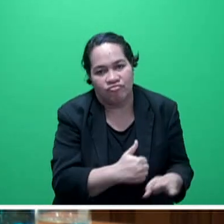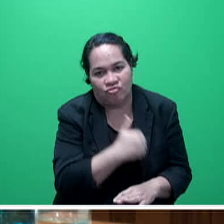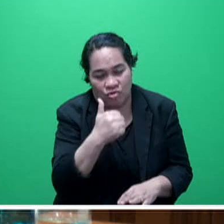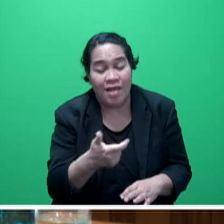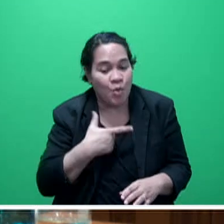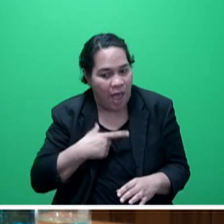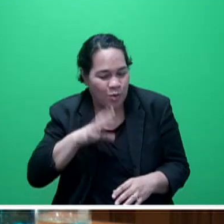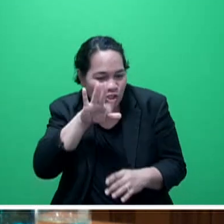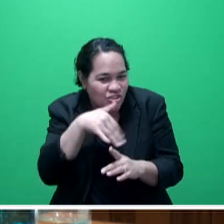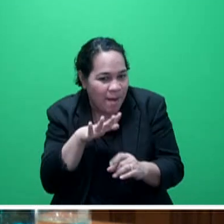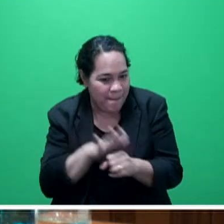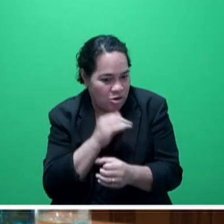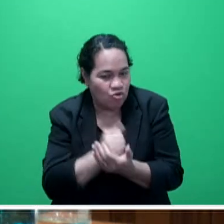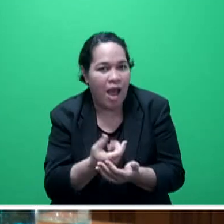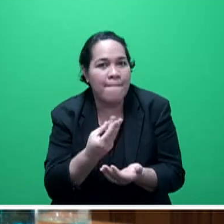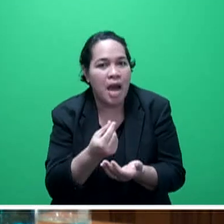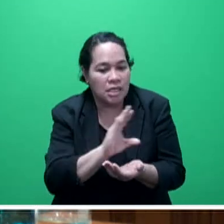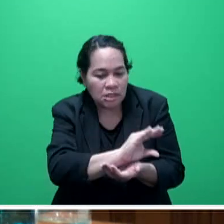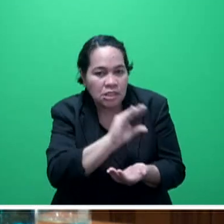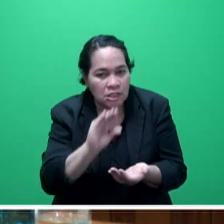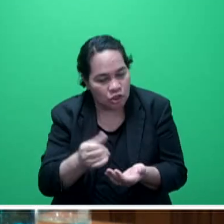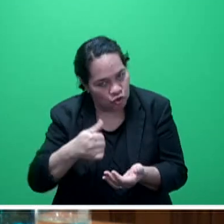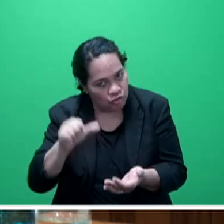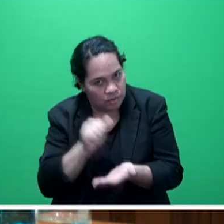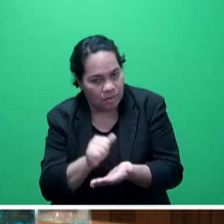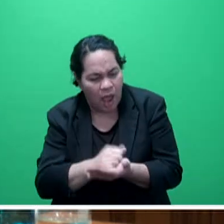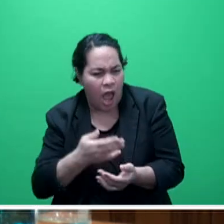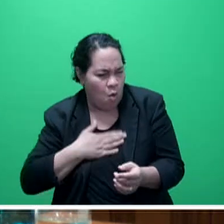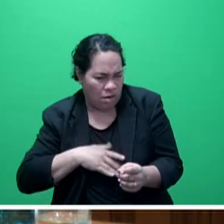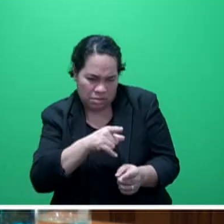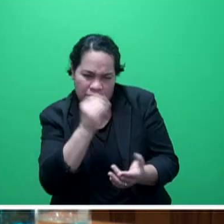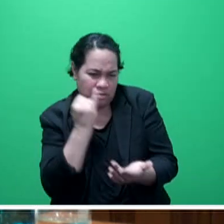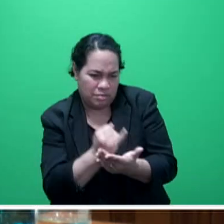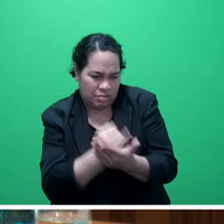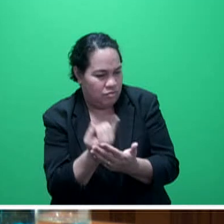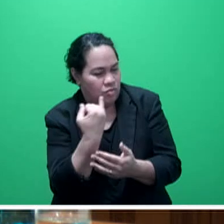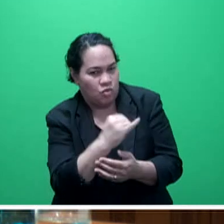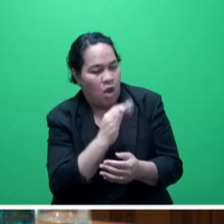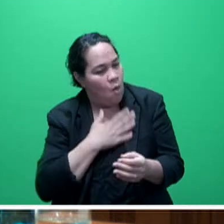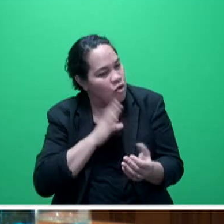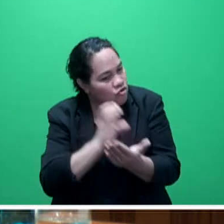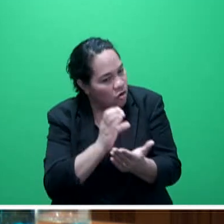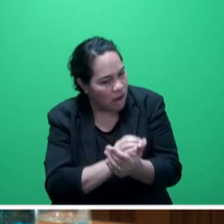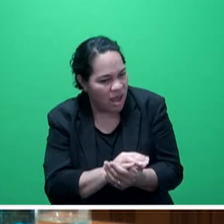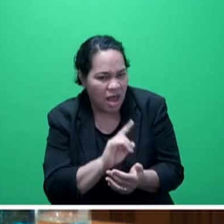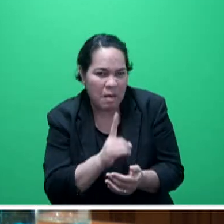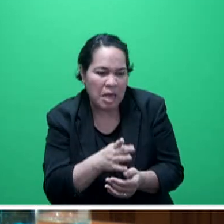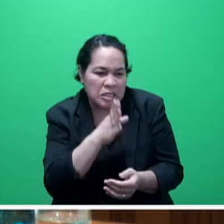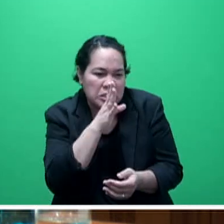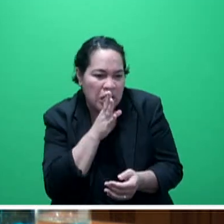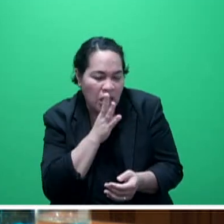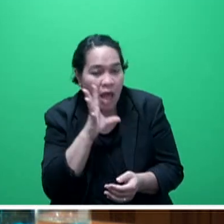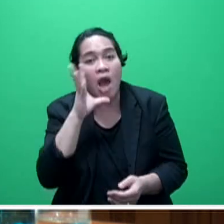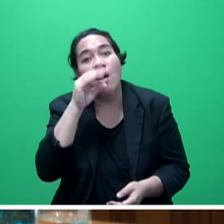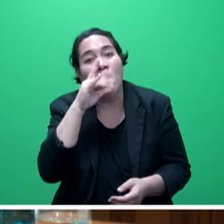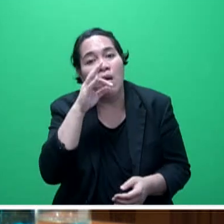properly. Again, I want to correct Honorable Bulitavo, Mr. Speaker, sir. Unfortunately, he just says things and again he